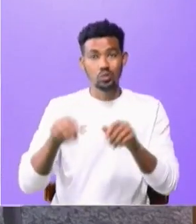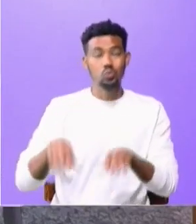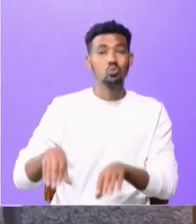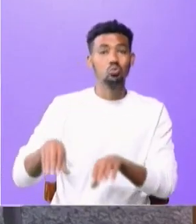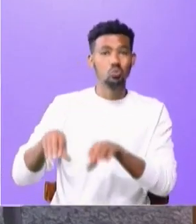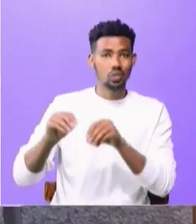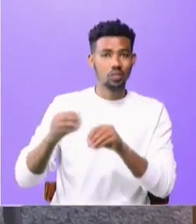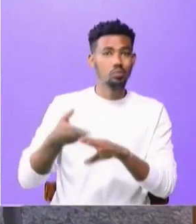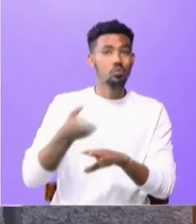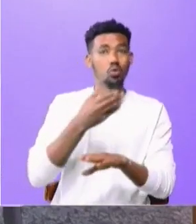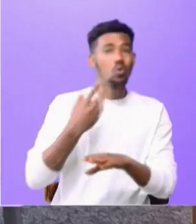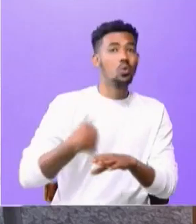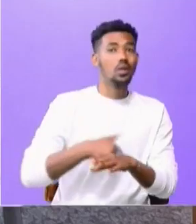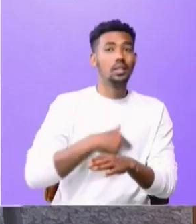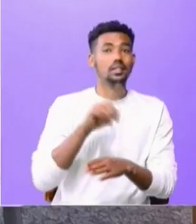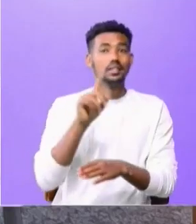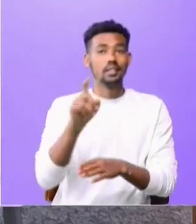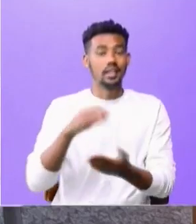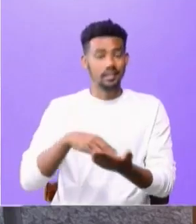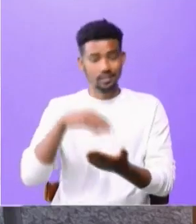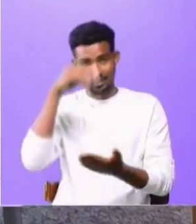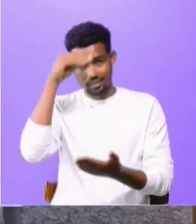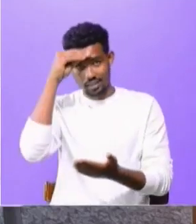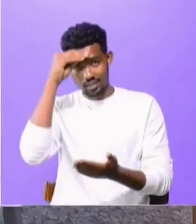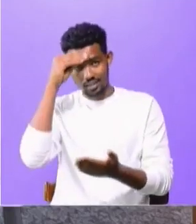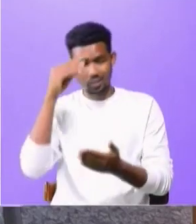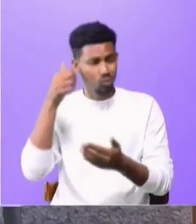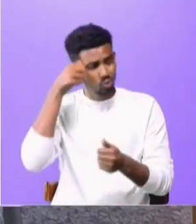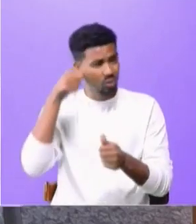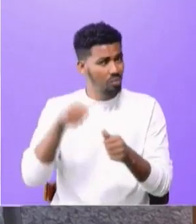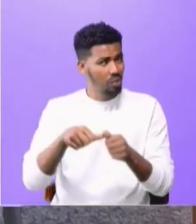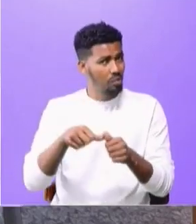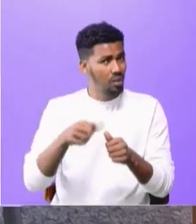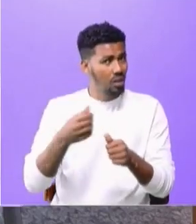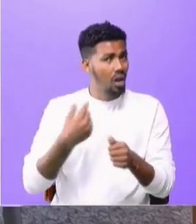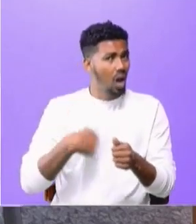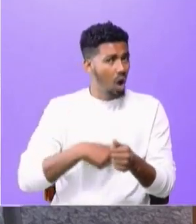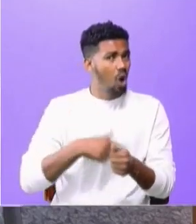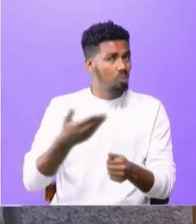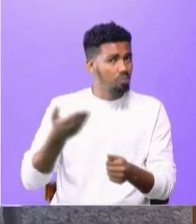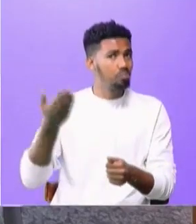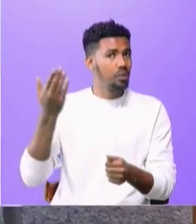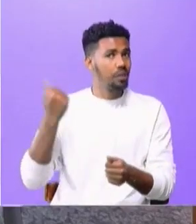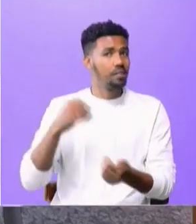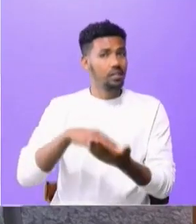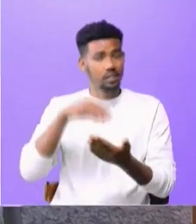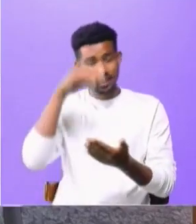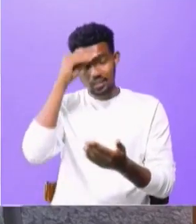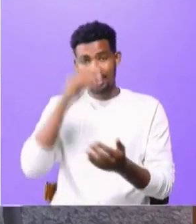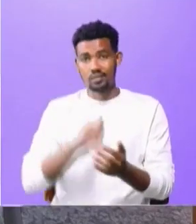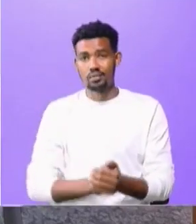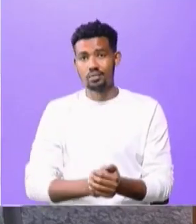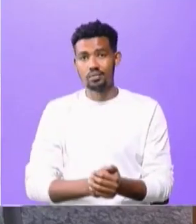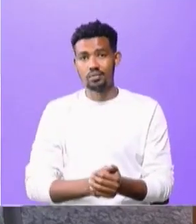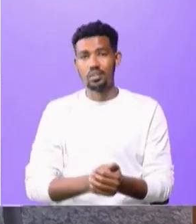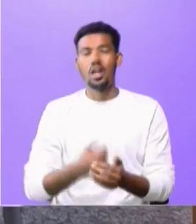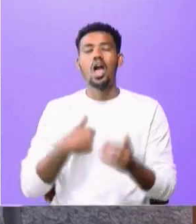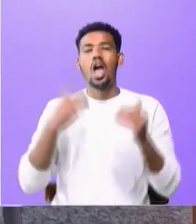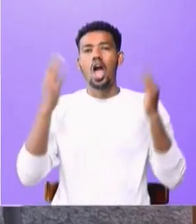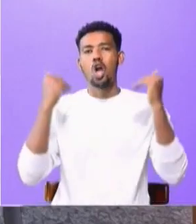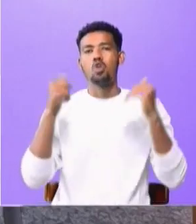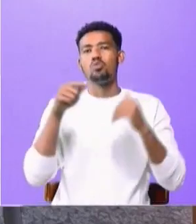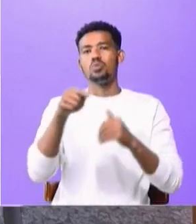Students, before we start the lesson, do you remember our previous lesson? I hope you